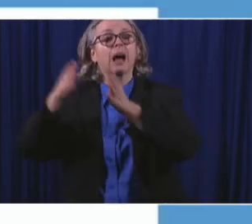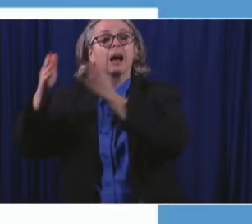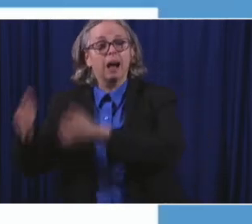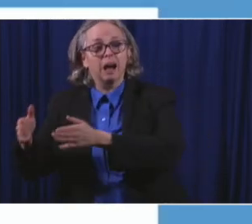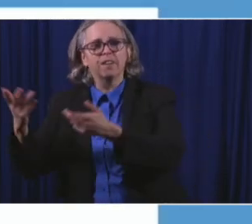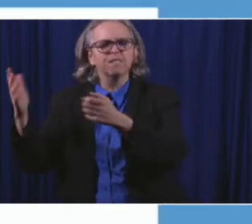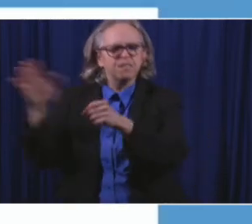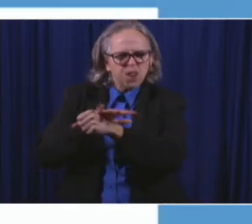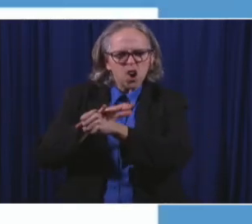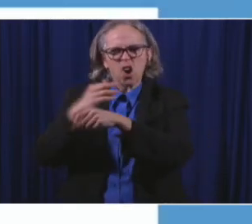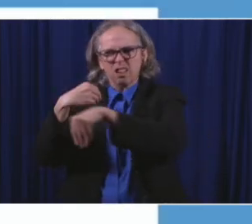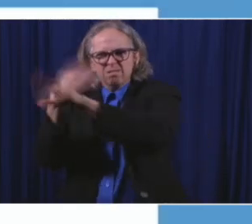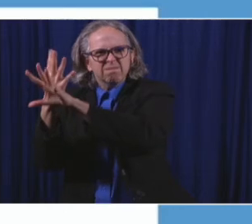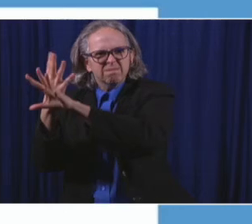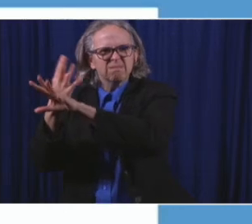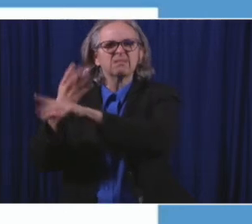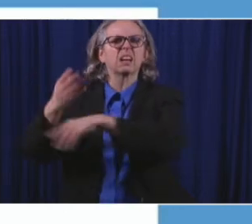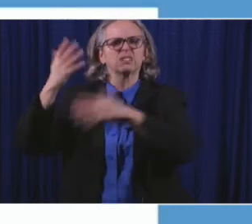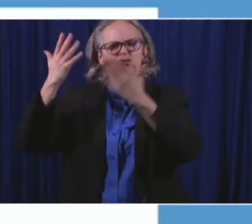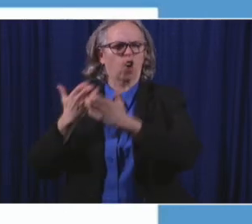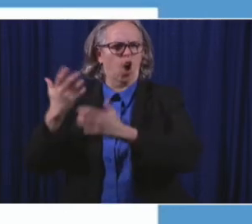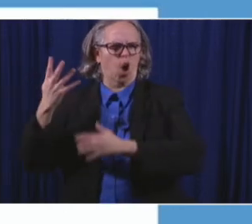Fully remote is the dark blue.